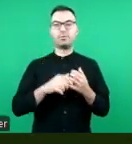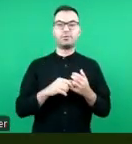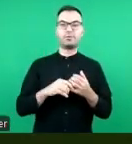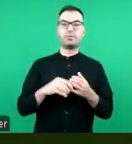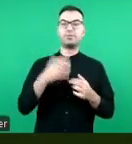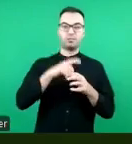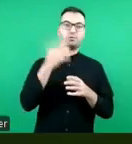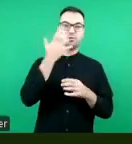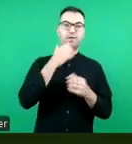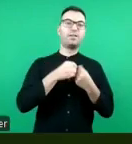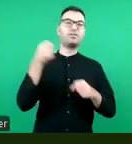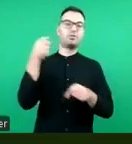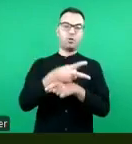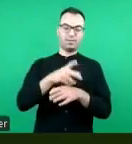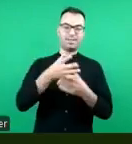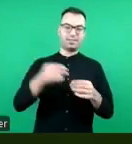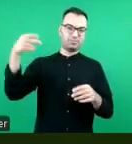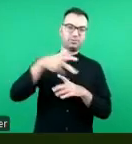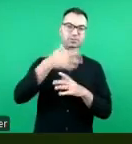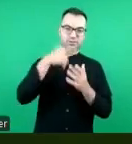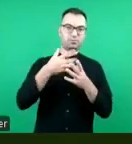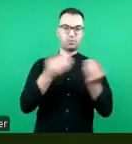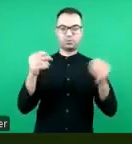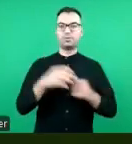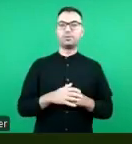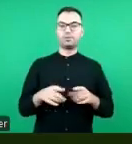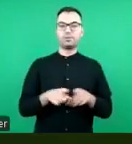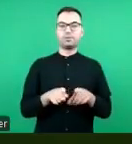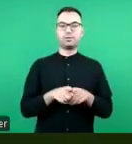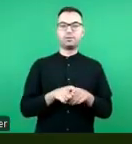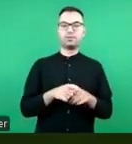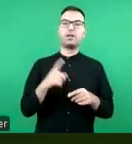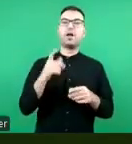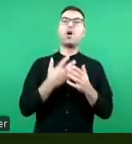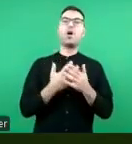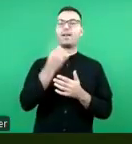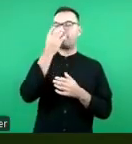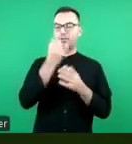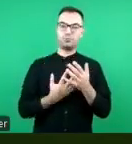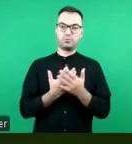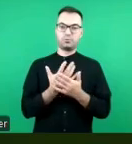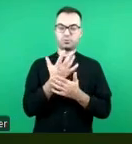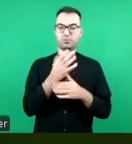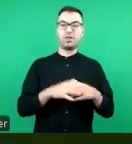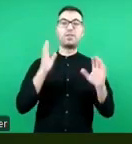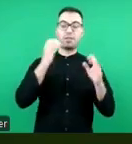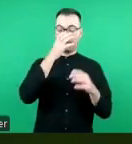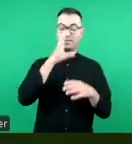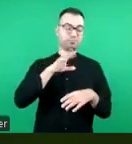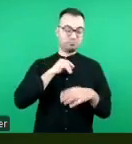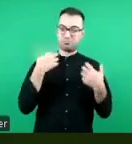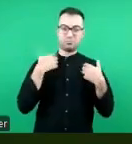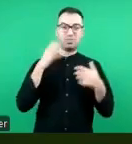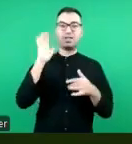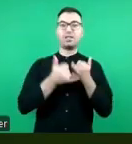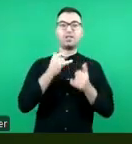just from more sunlight to the ground, and sometimes also from the increasing amount of flowering plants which can grow after the major canopy